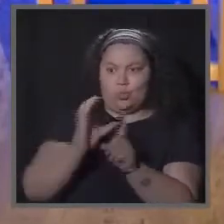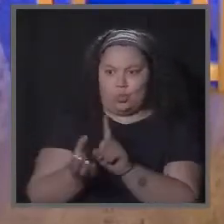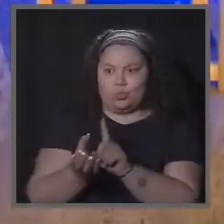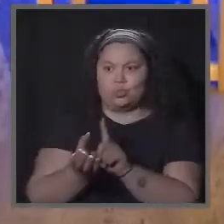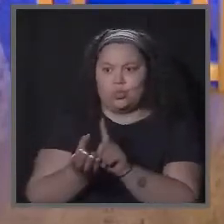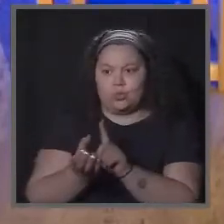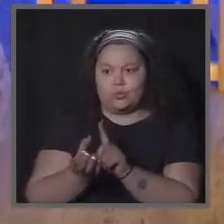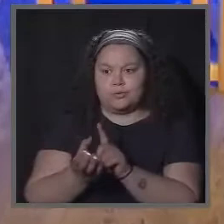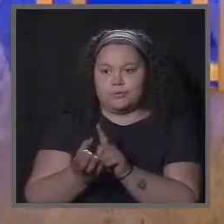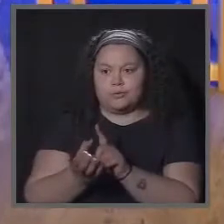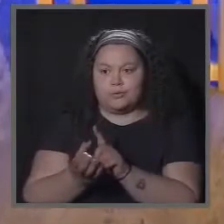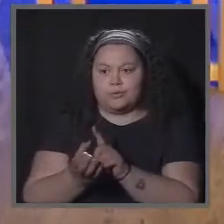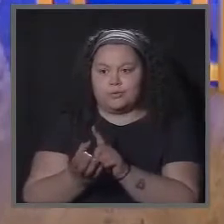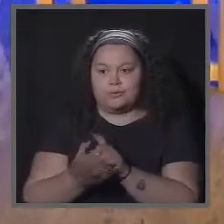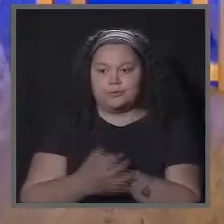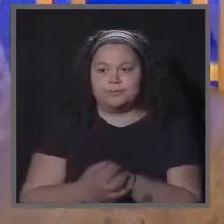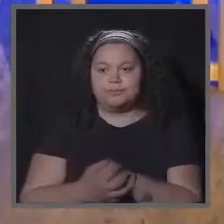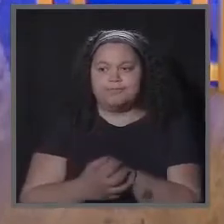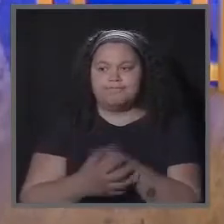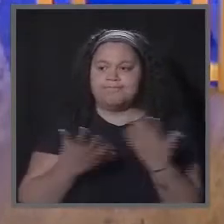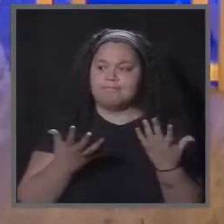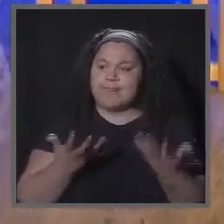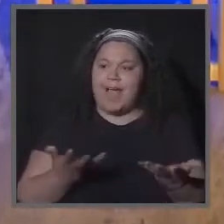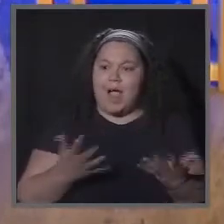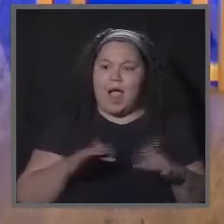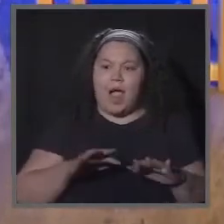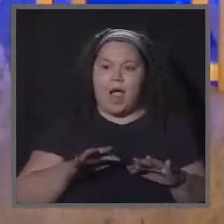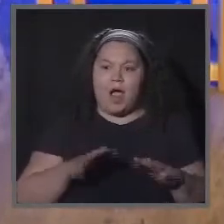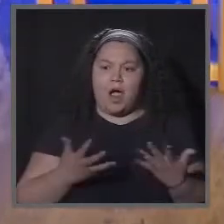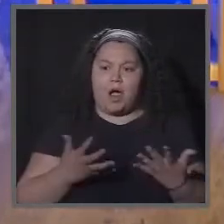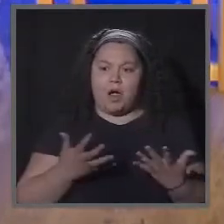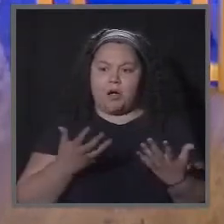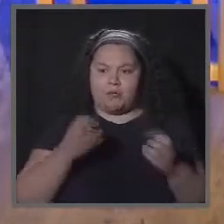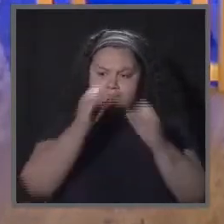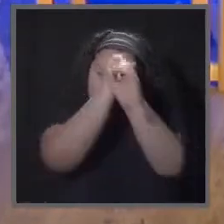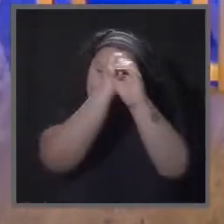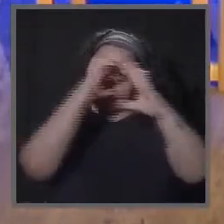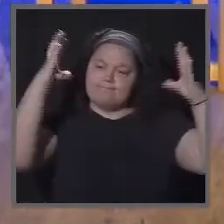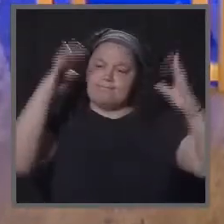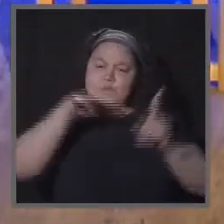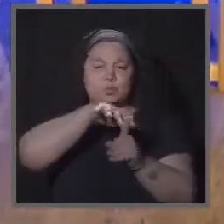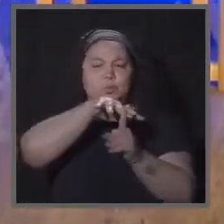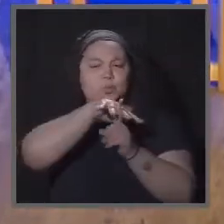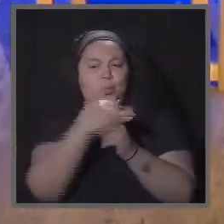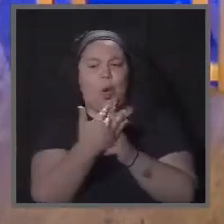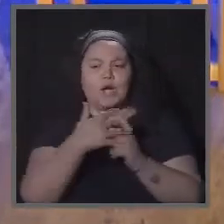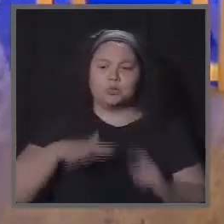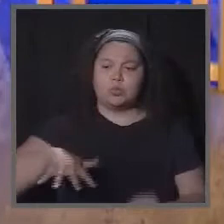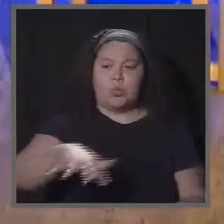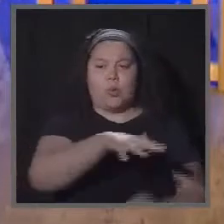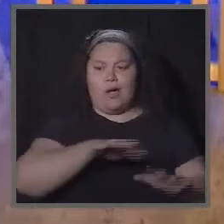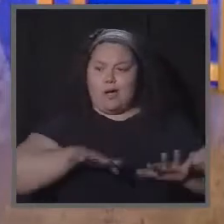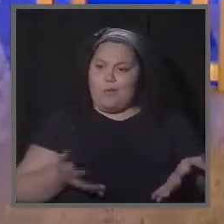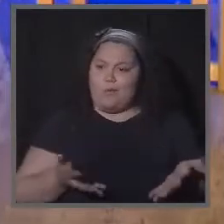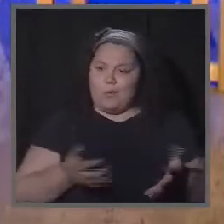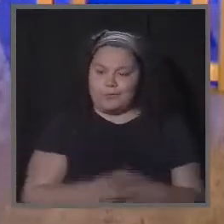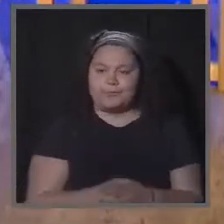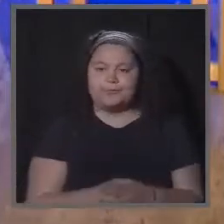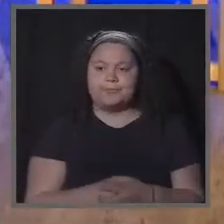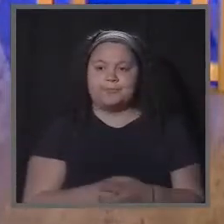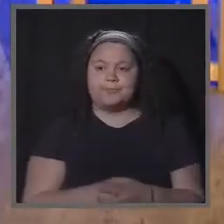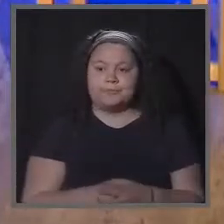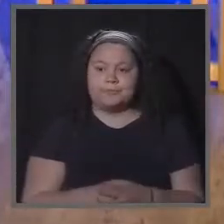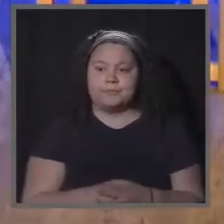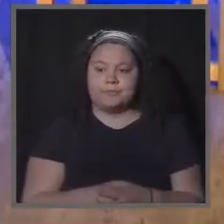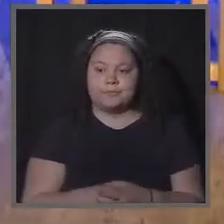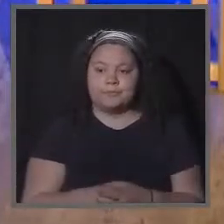participation, if I may, I would like to make a current status assessment to contextualize that which will